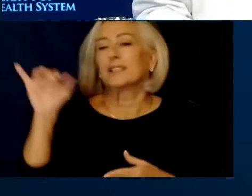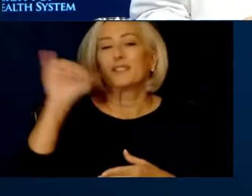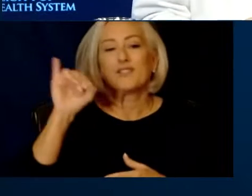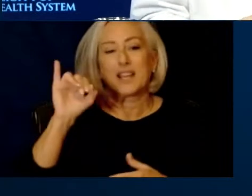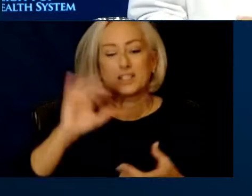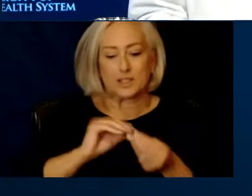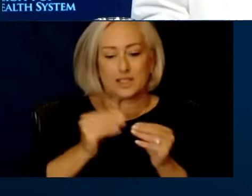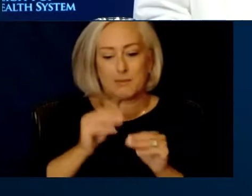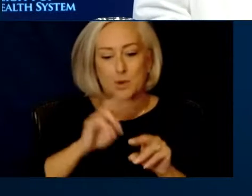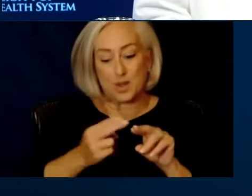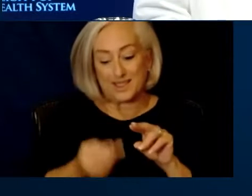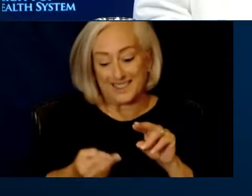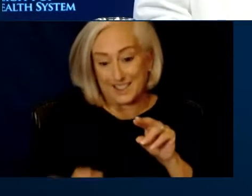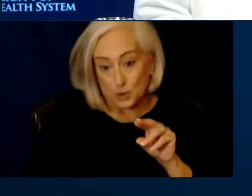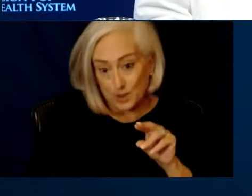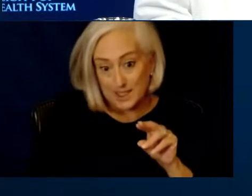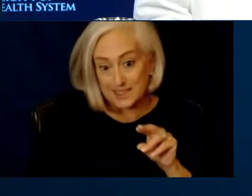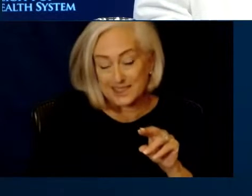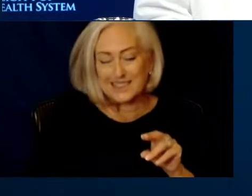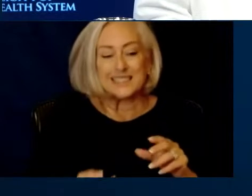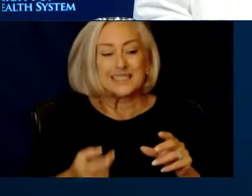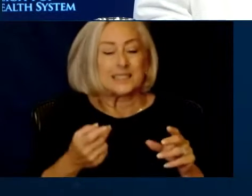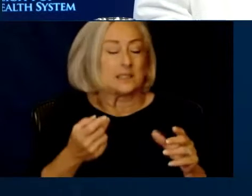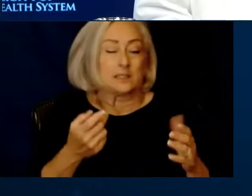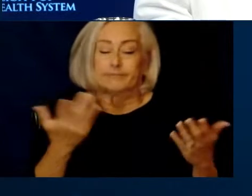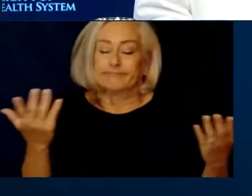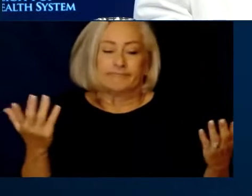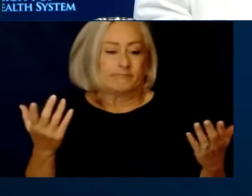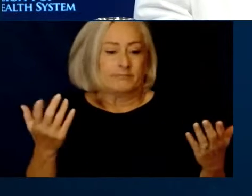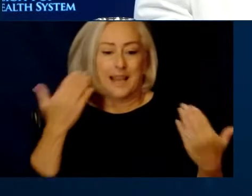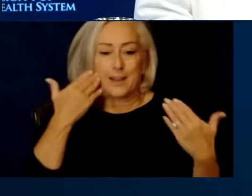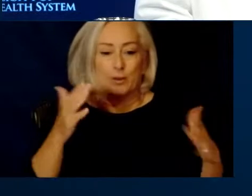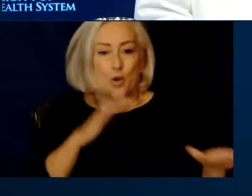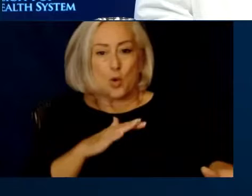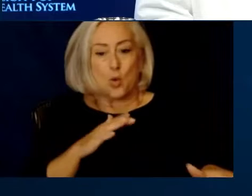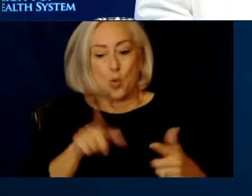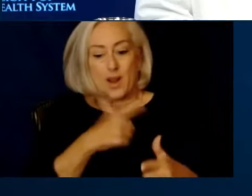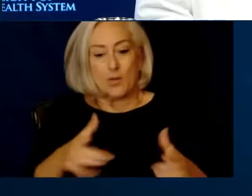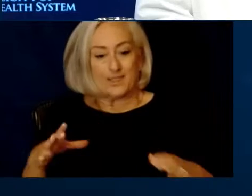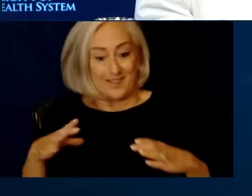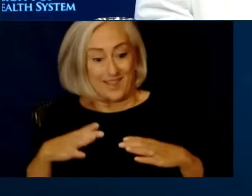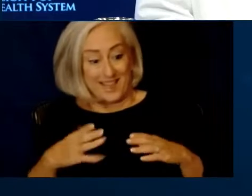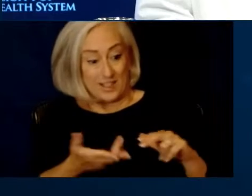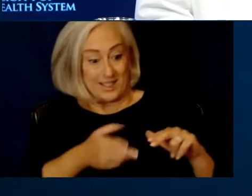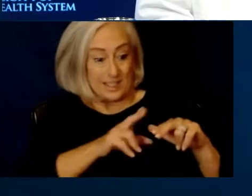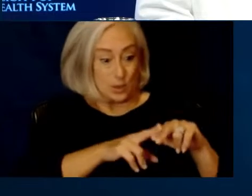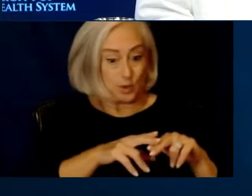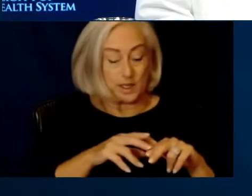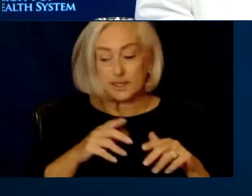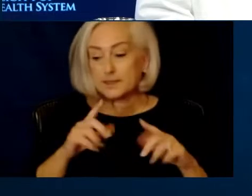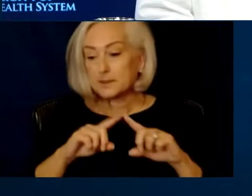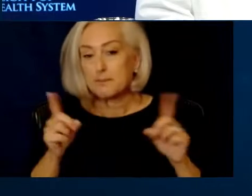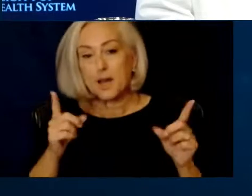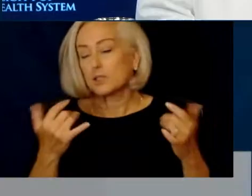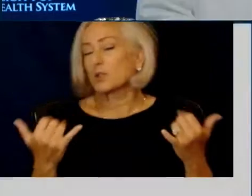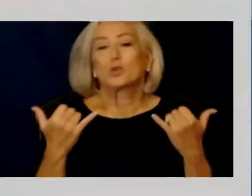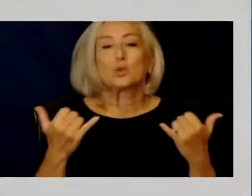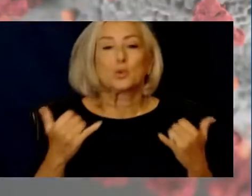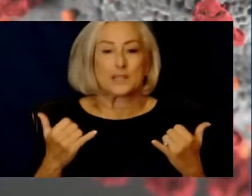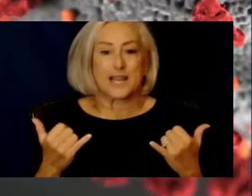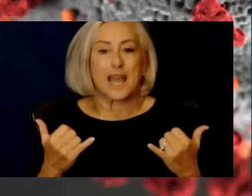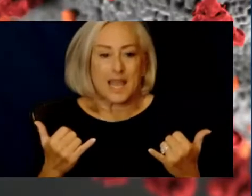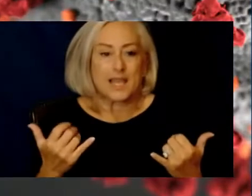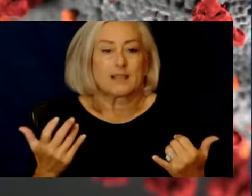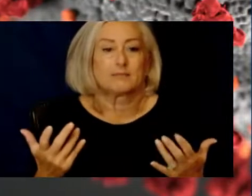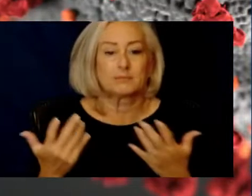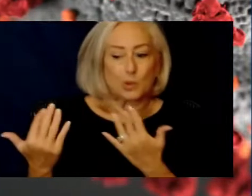It had seemed that it had gone up. I don't know if that was when I was away at COVID Central or not, but certainly now, for today at least, and of course we're waiting for